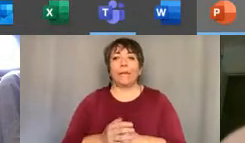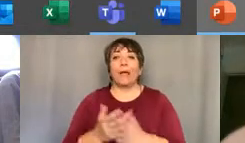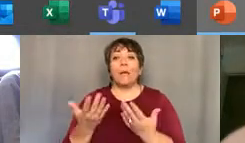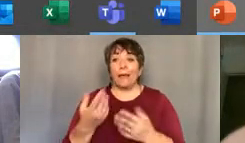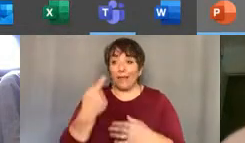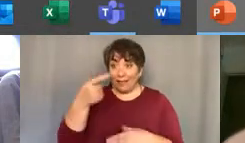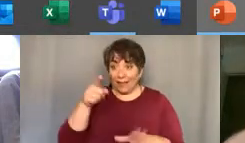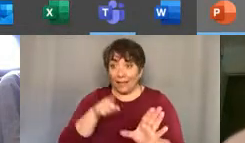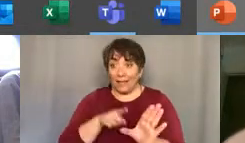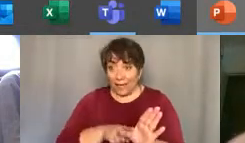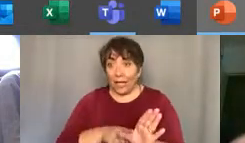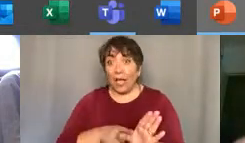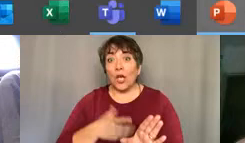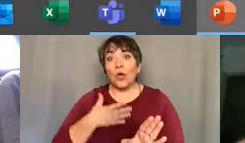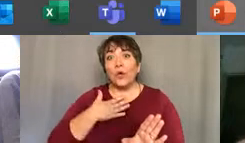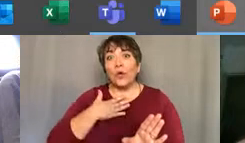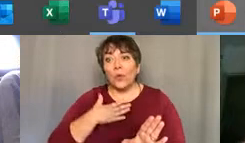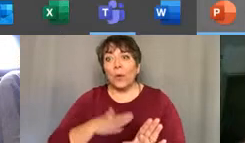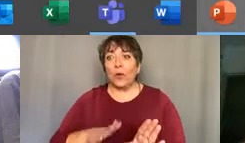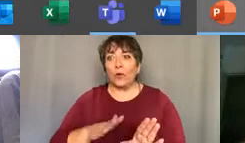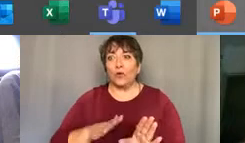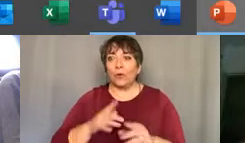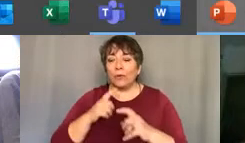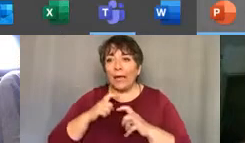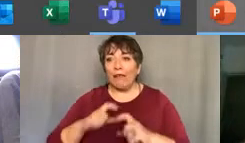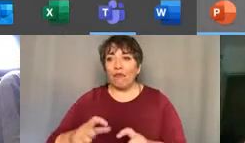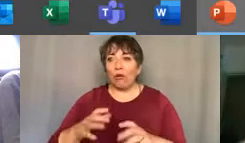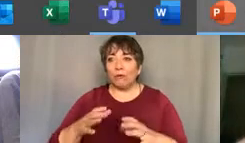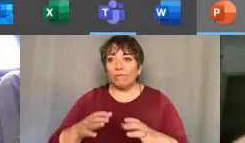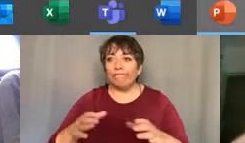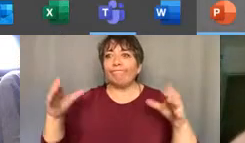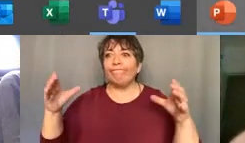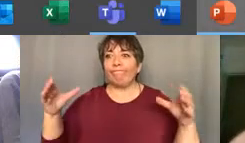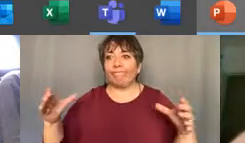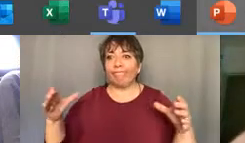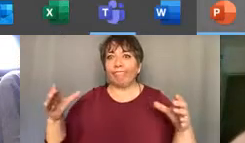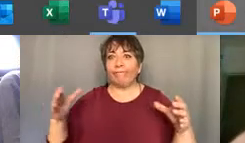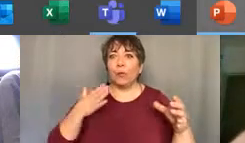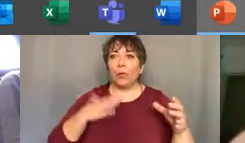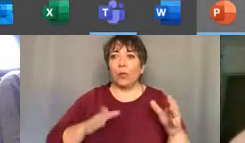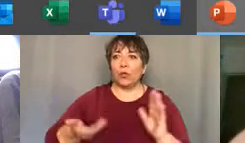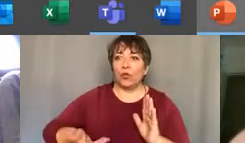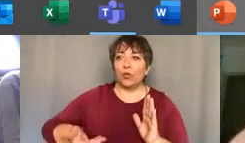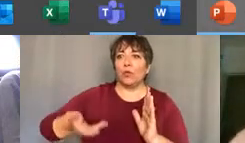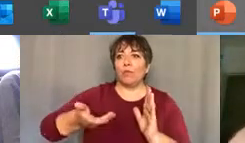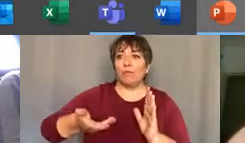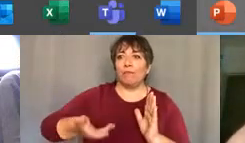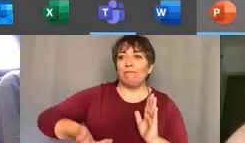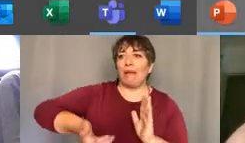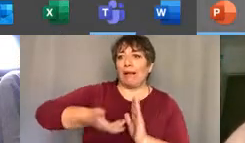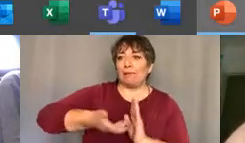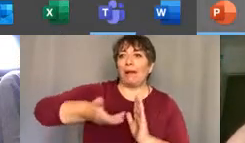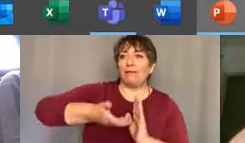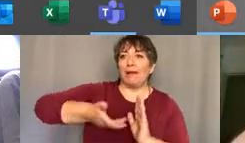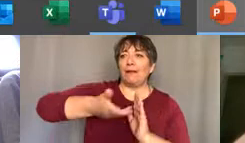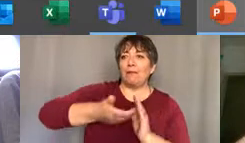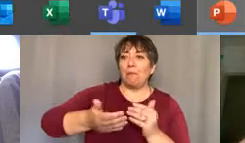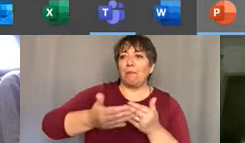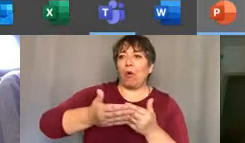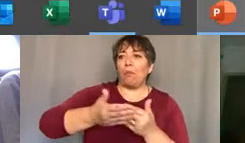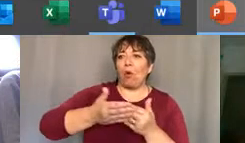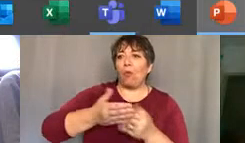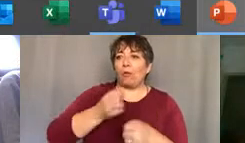on track, and our plan is to introduce 26 new surgeries available to the medicines order line this financial